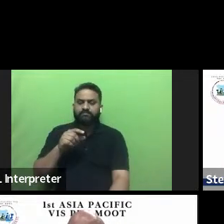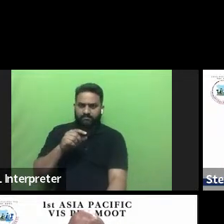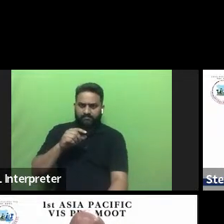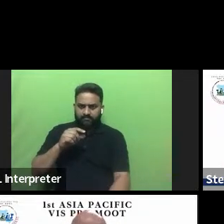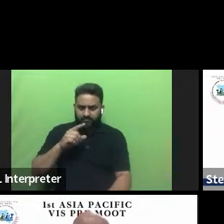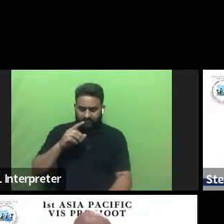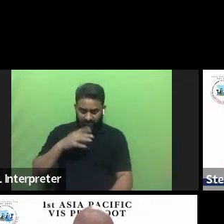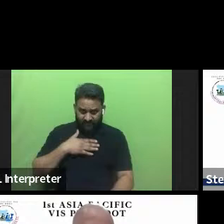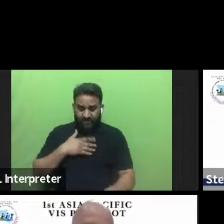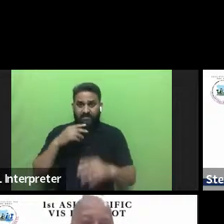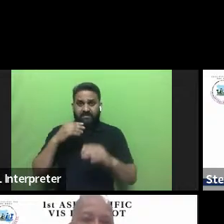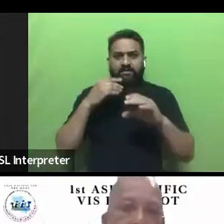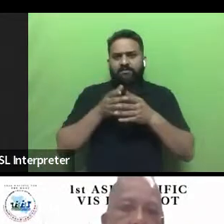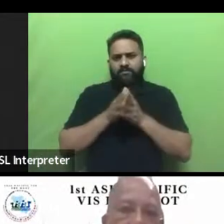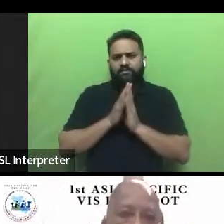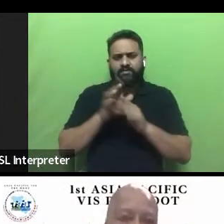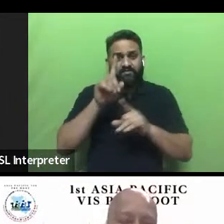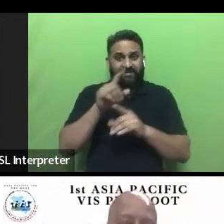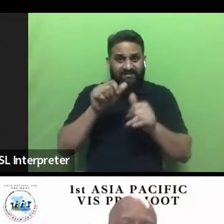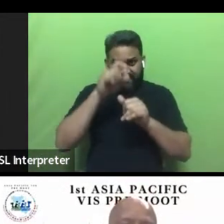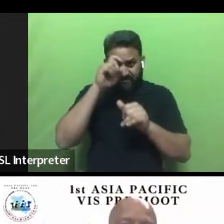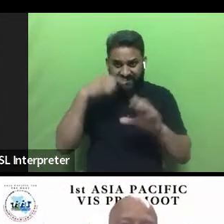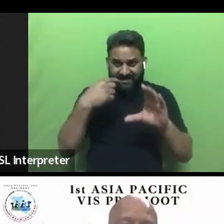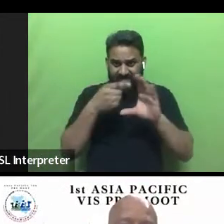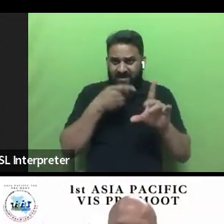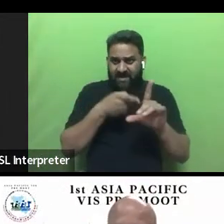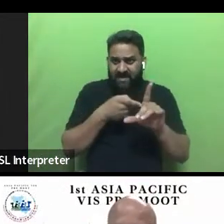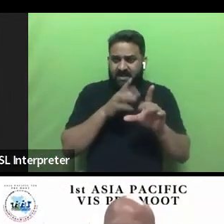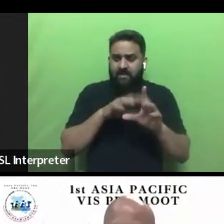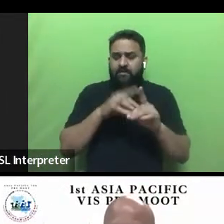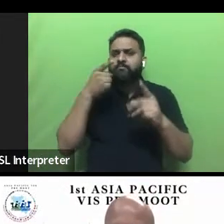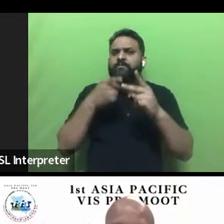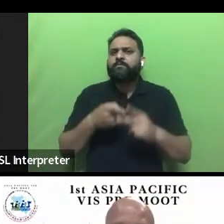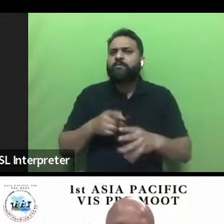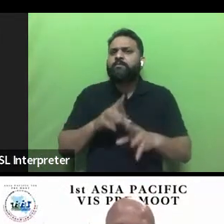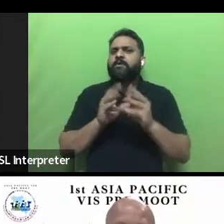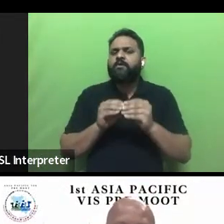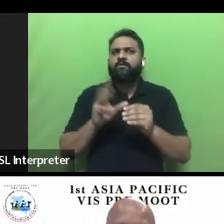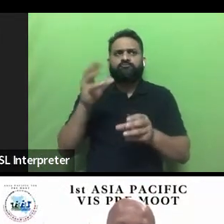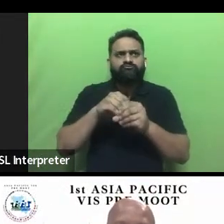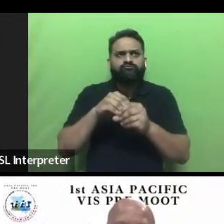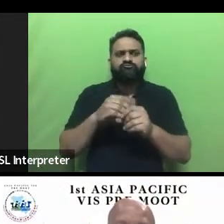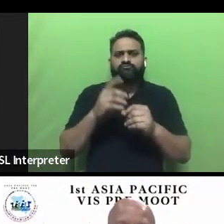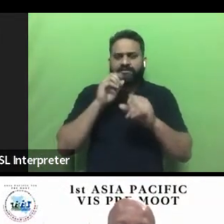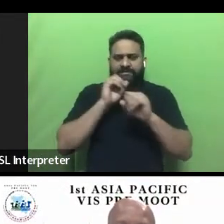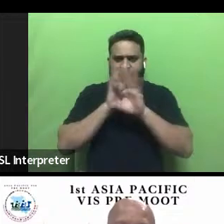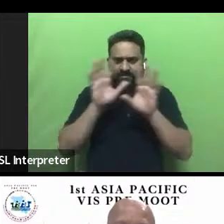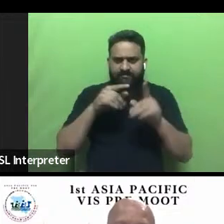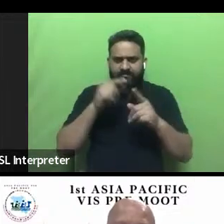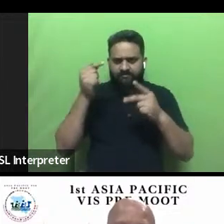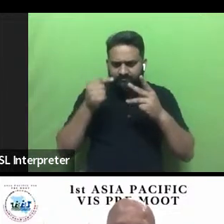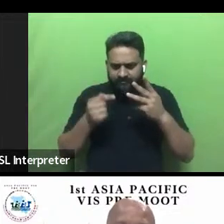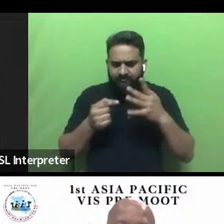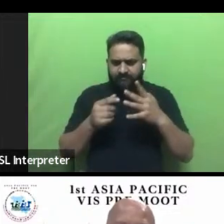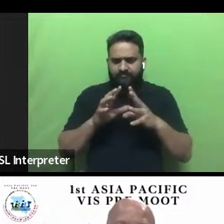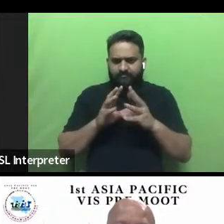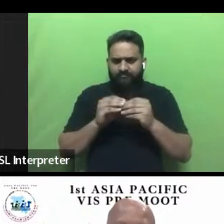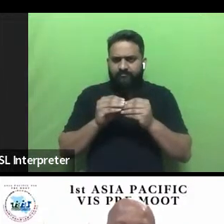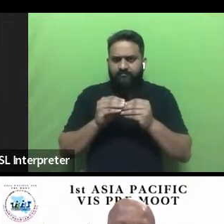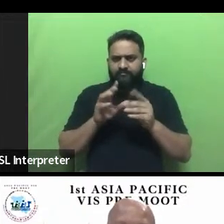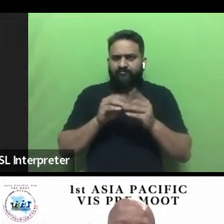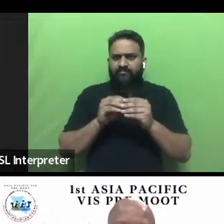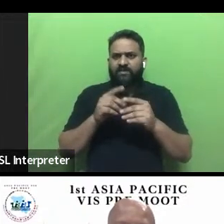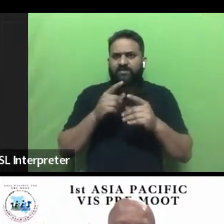in her email of the 1st of April, in all points other than the inclusion of transparency rules under the UNCITRAL transparency